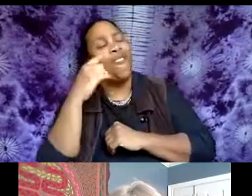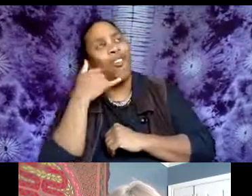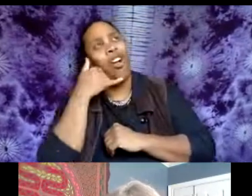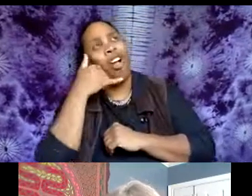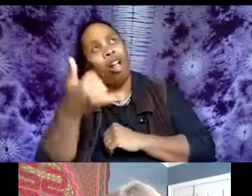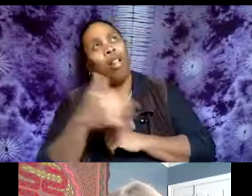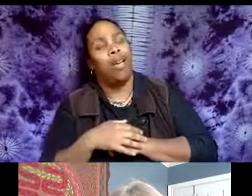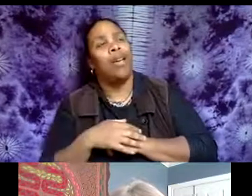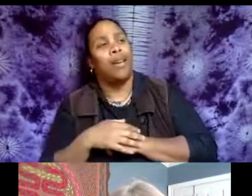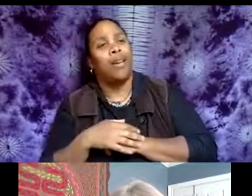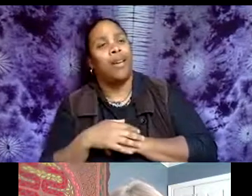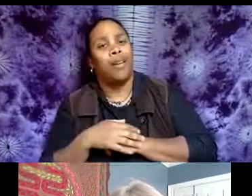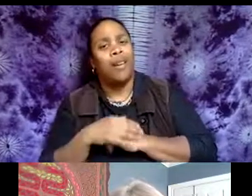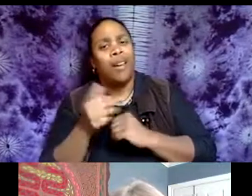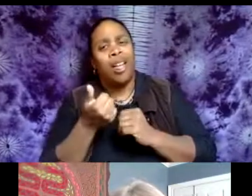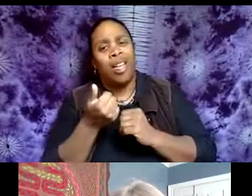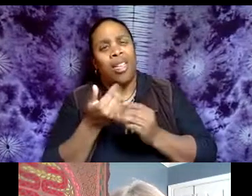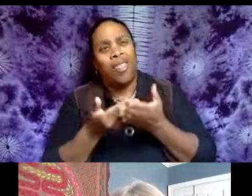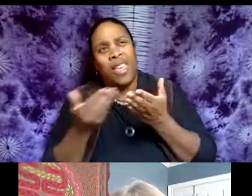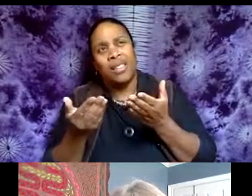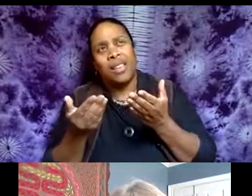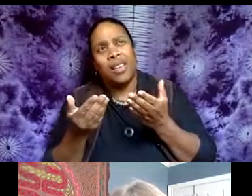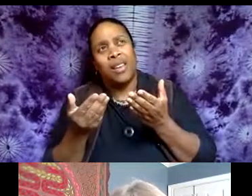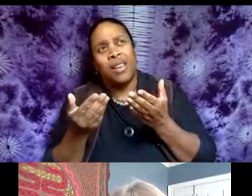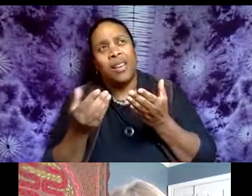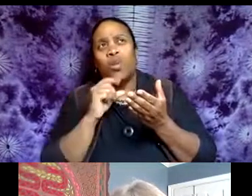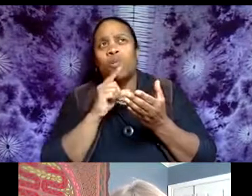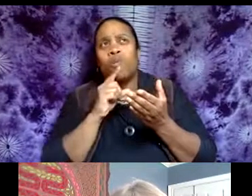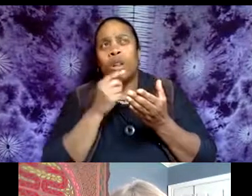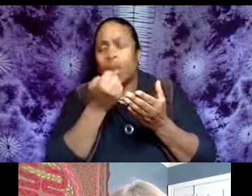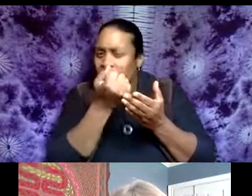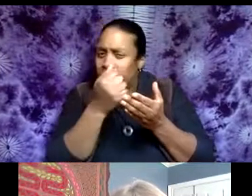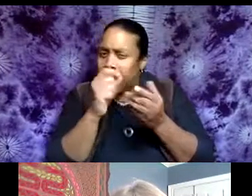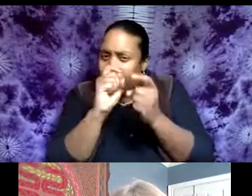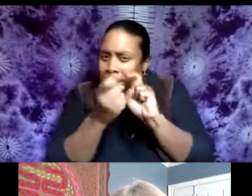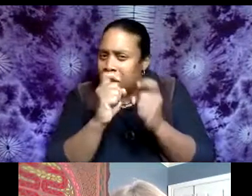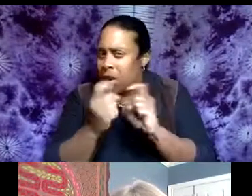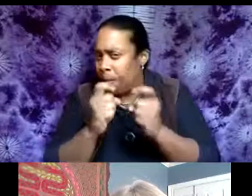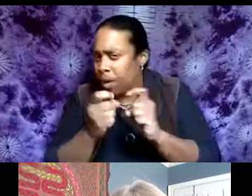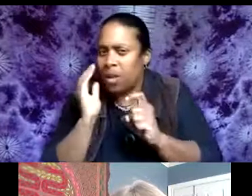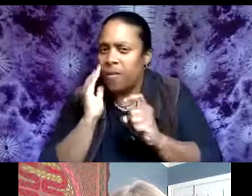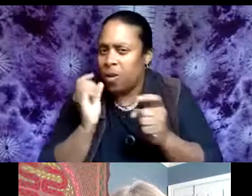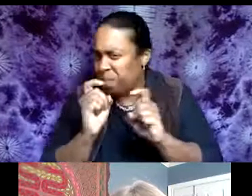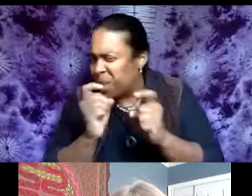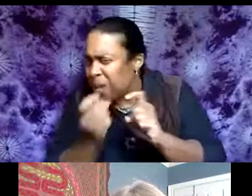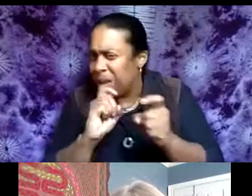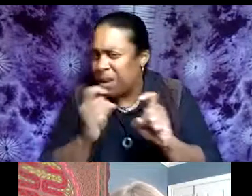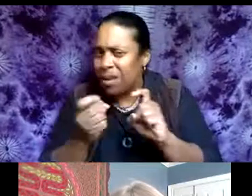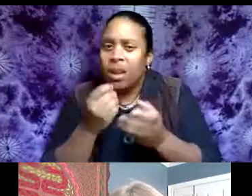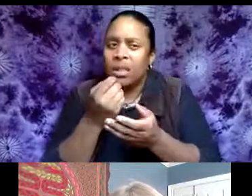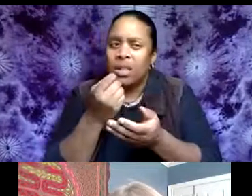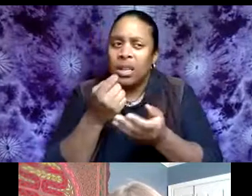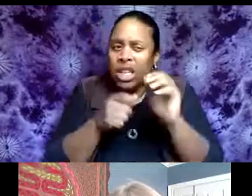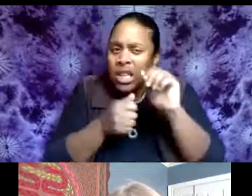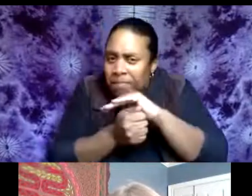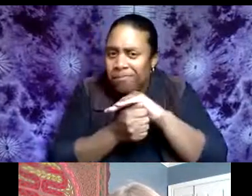like that that are subversively manipulative. And right. Sometimes they're not subversively